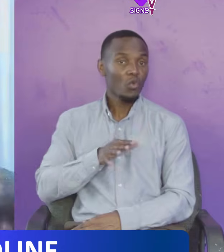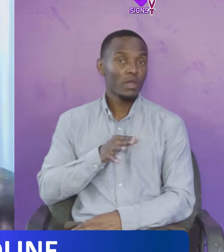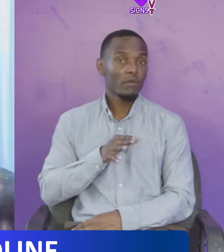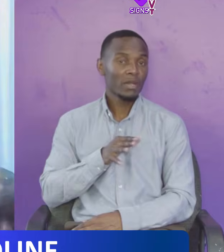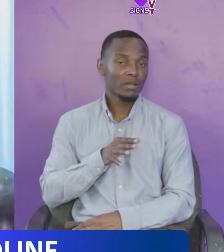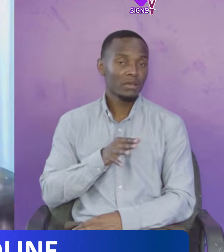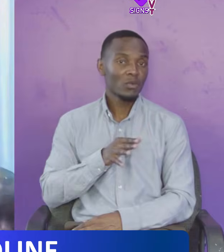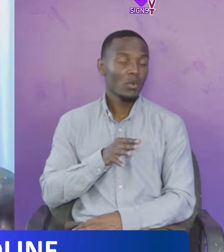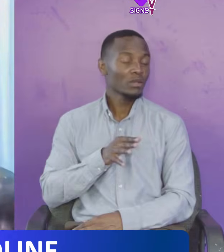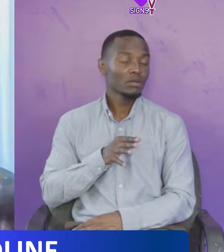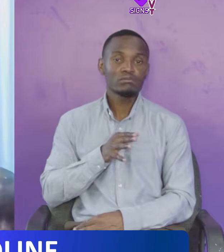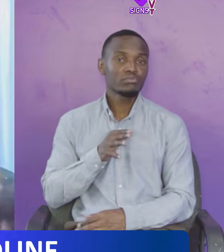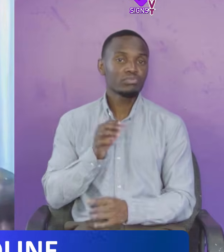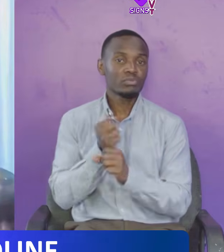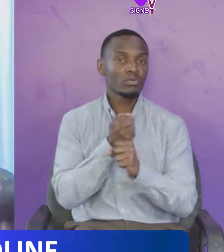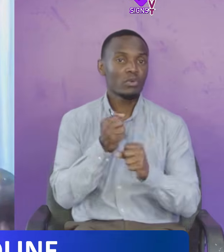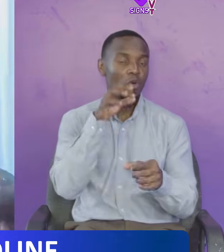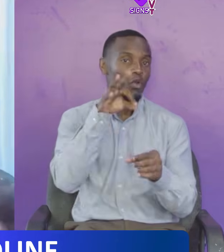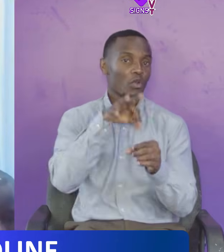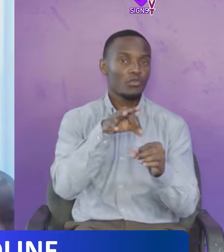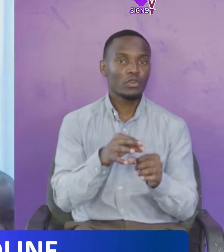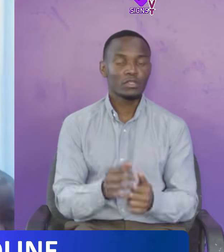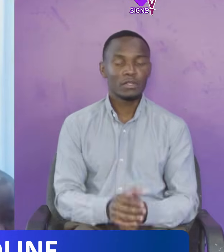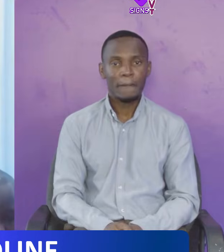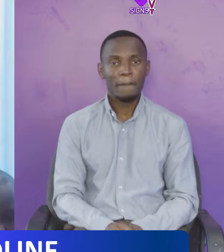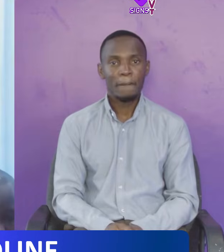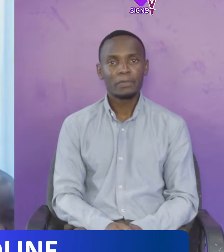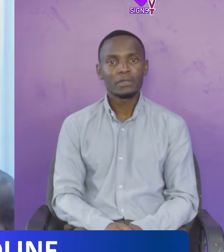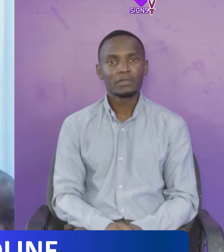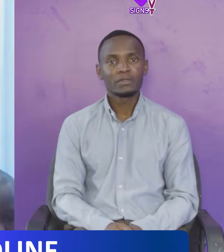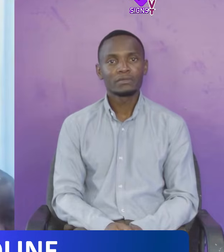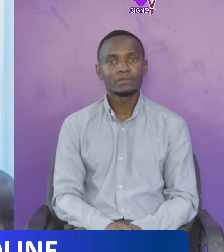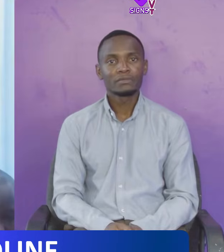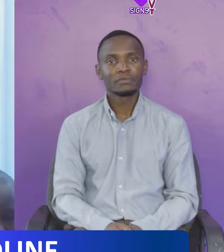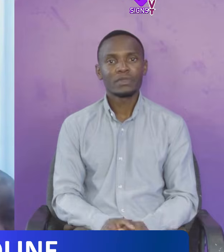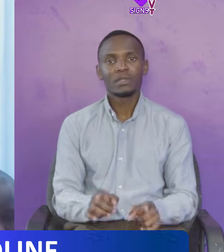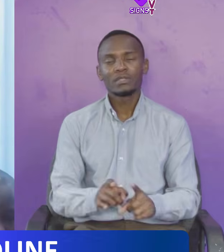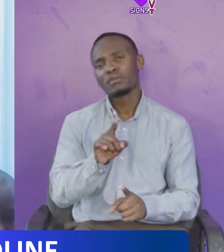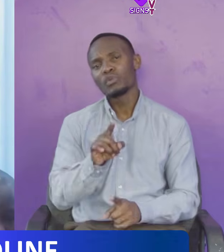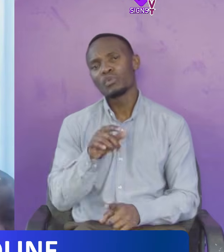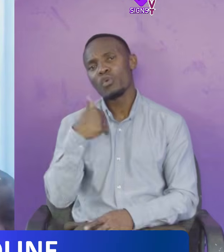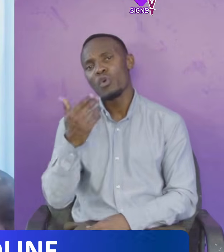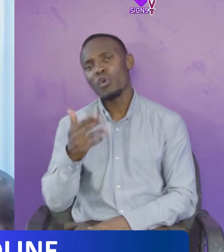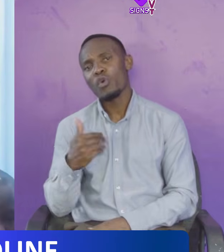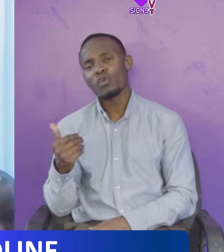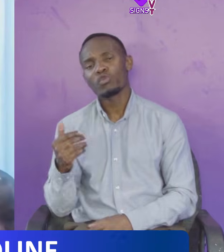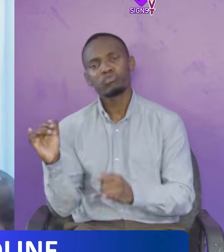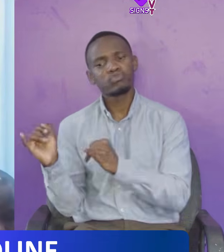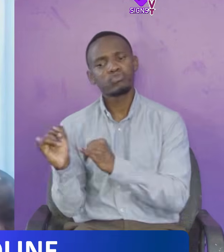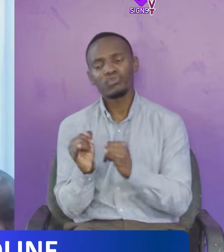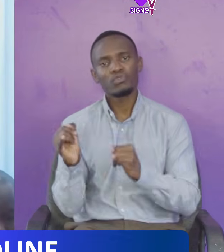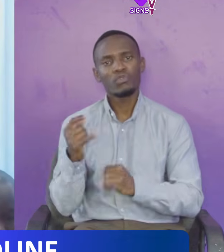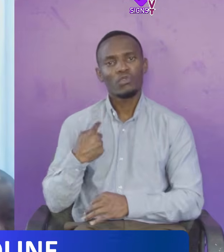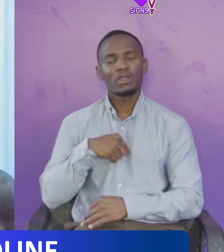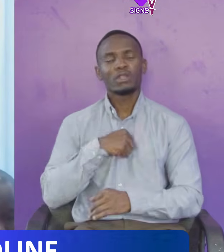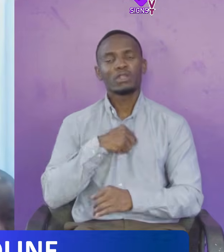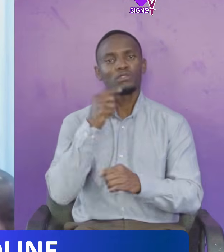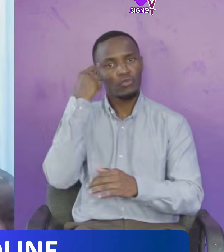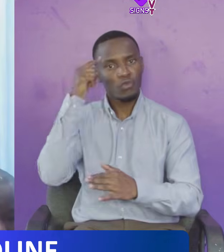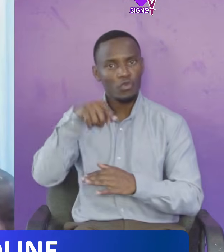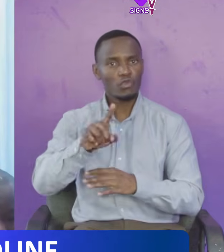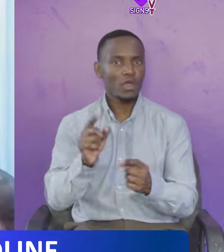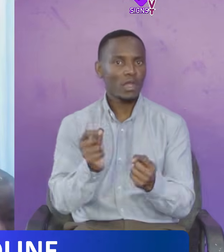vote. You always call on us to come and cover your events, but whenever there are political activities,